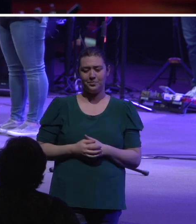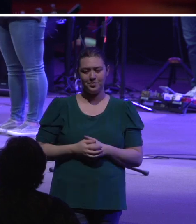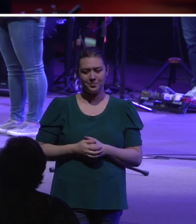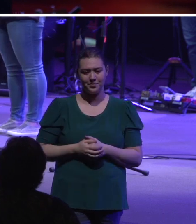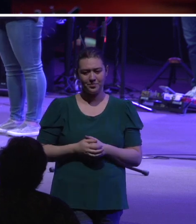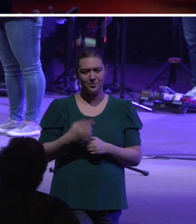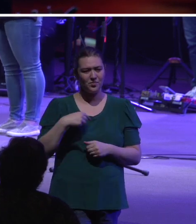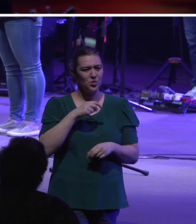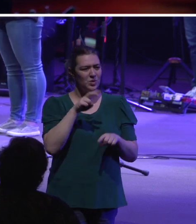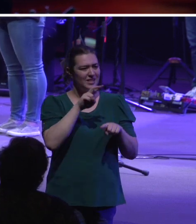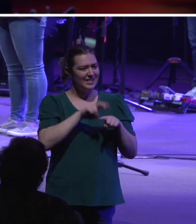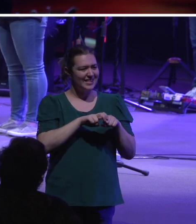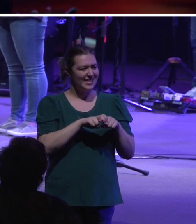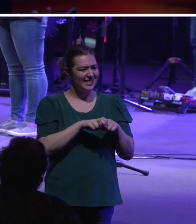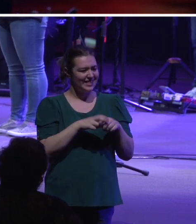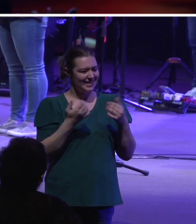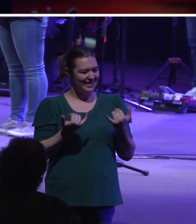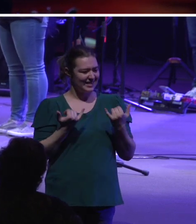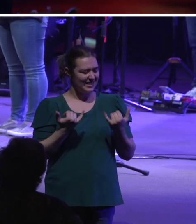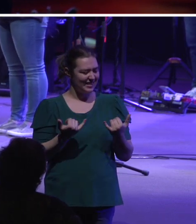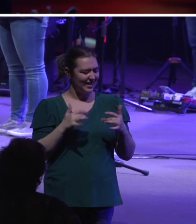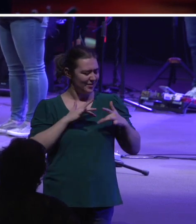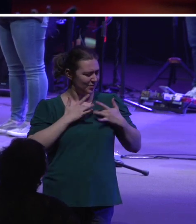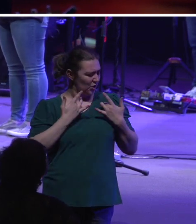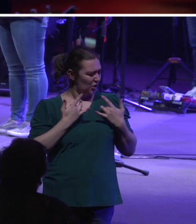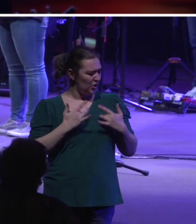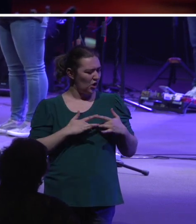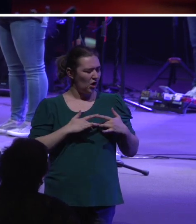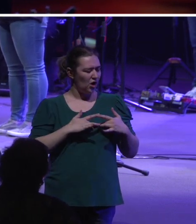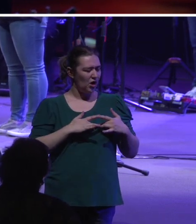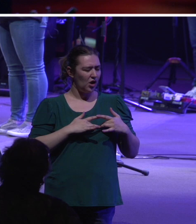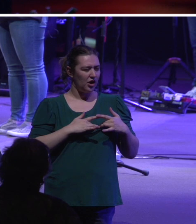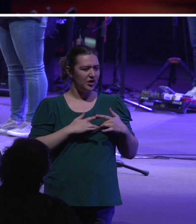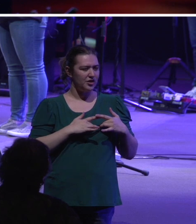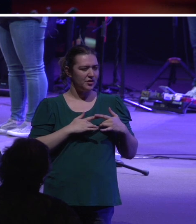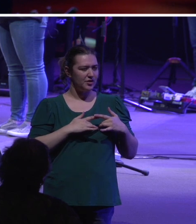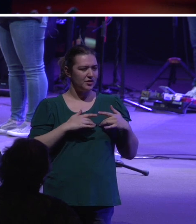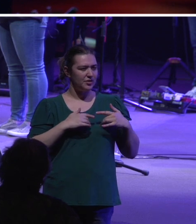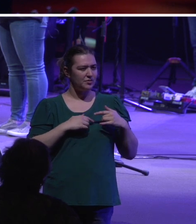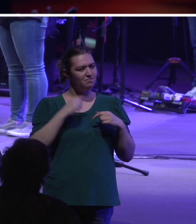And as we sit here tonight, Lord, may our hearts and our ears be open.